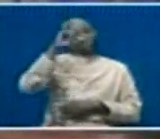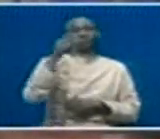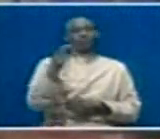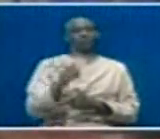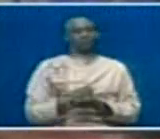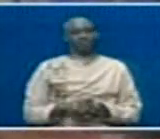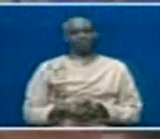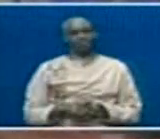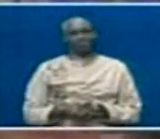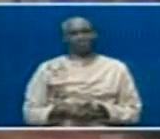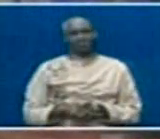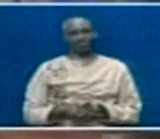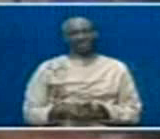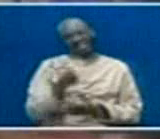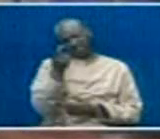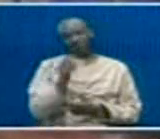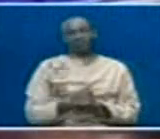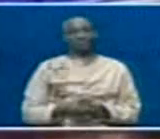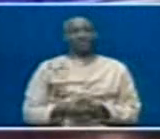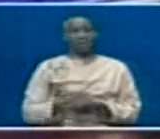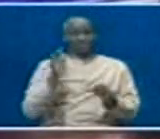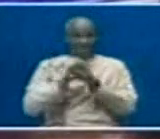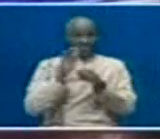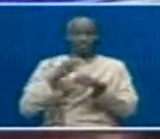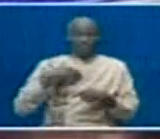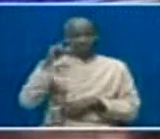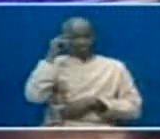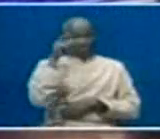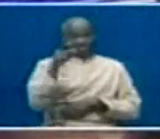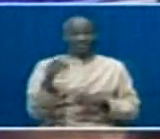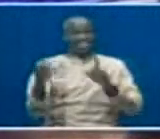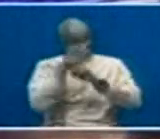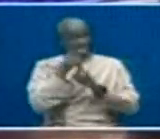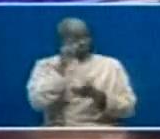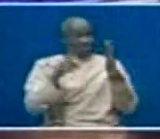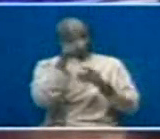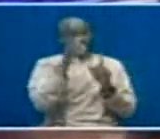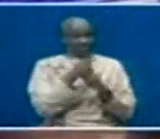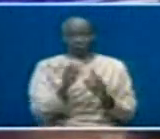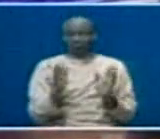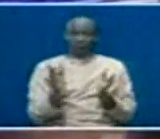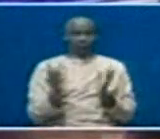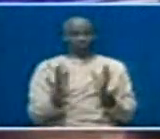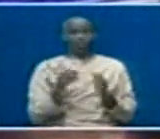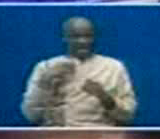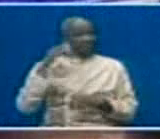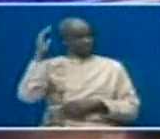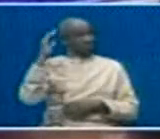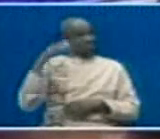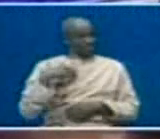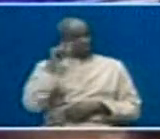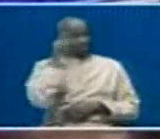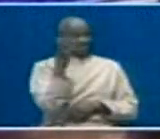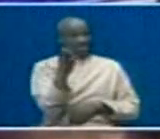huh? Just a little bit. Not much, just a little bit. And there are not too many people from the coast who have achieved what he has achieved. Well, we've got some great guys in the coast